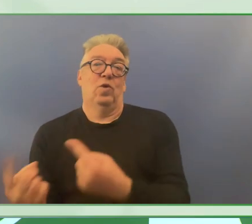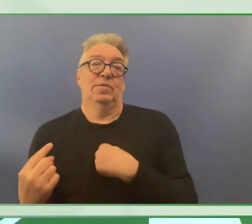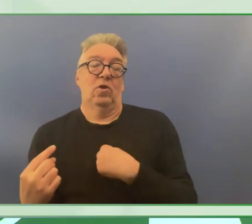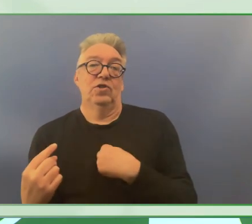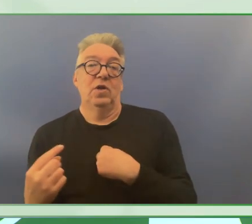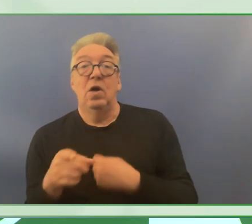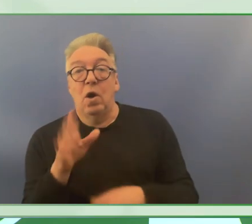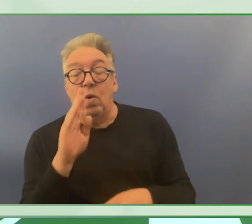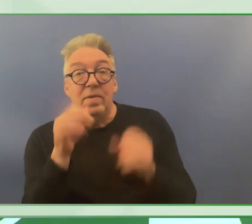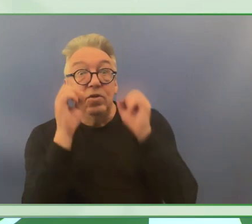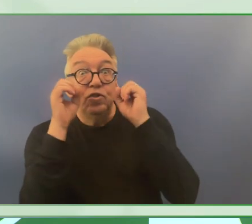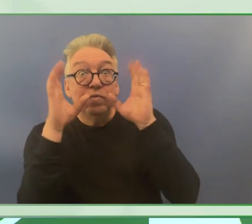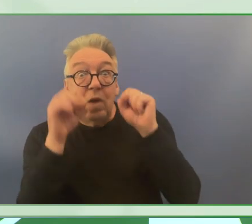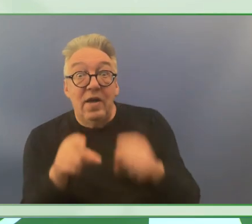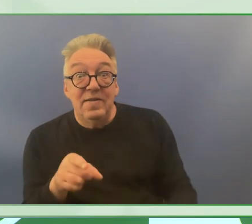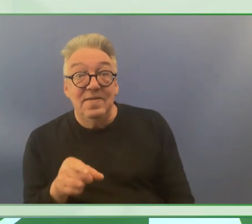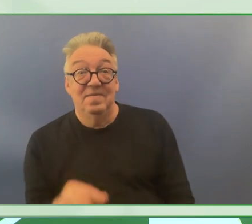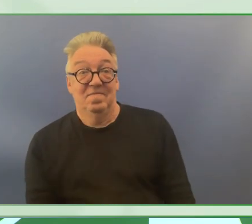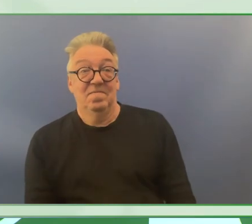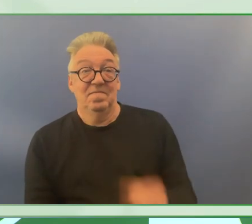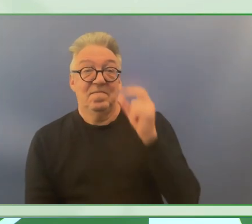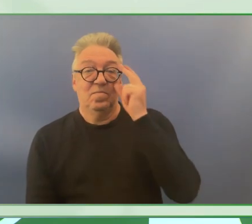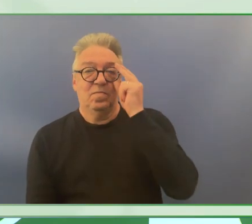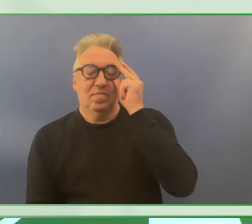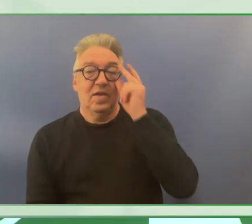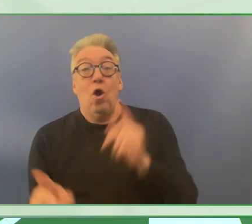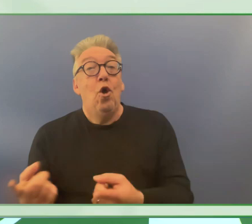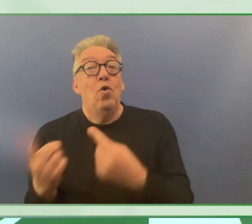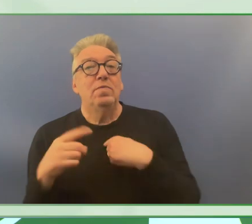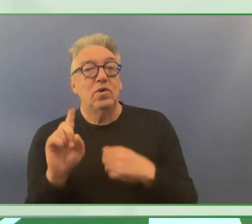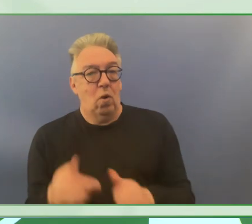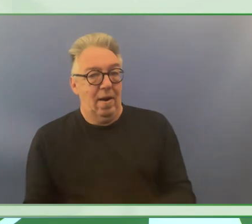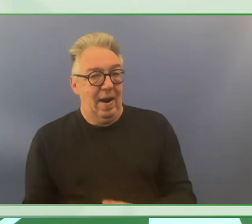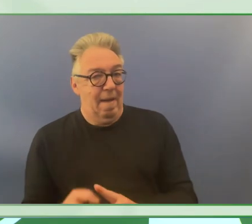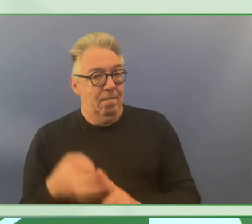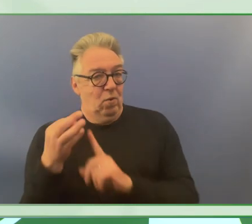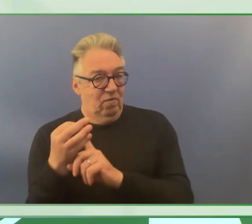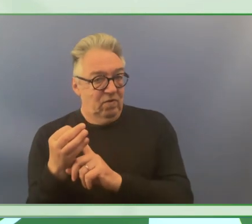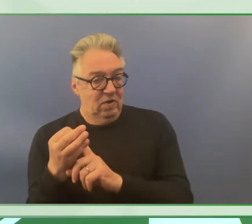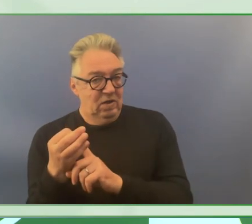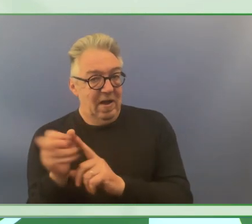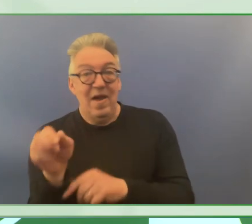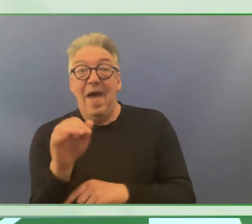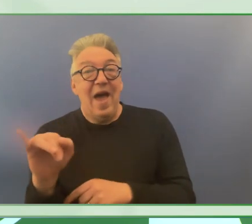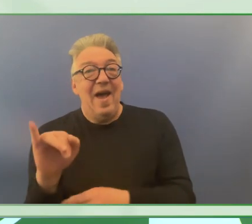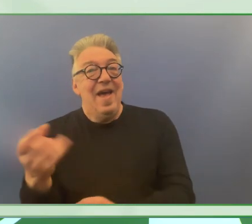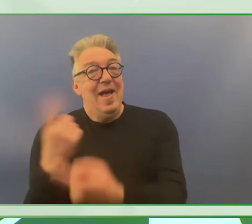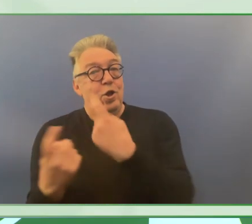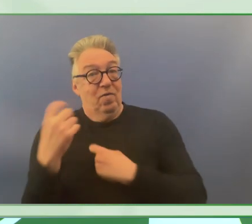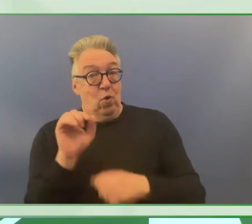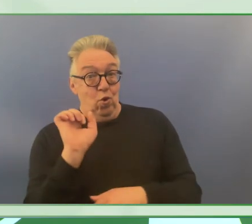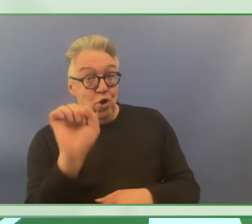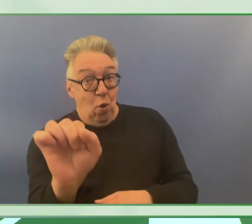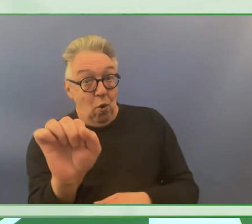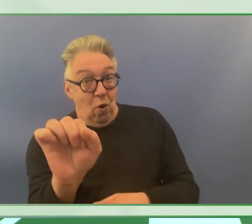be amazed about the better response, because in that way, when the AI is interviewing you first, it gets a better understanding, better context of